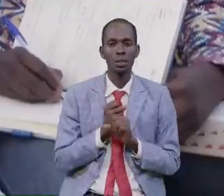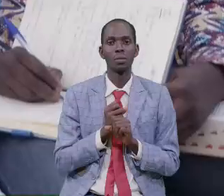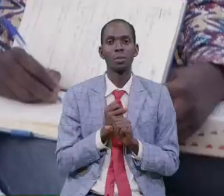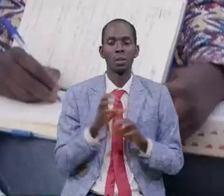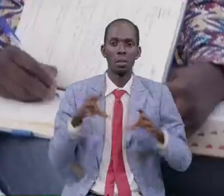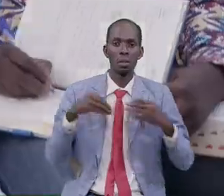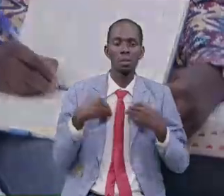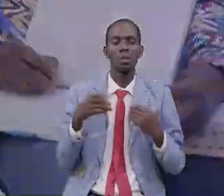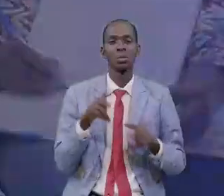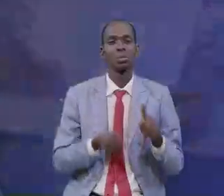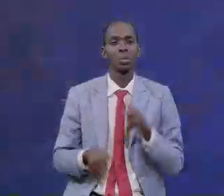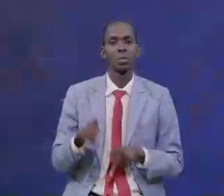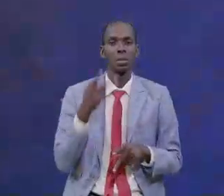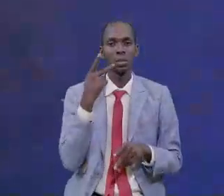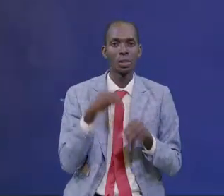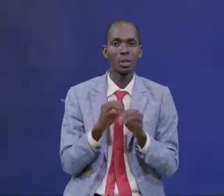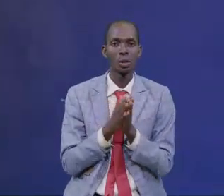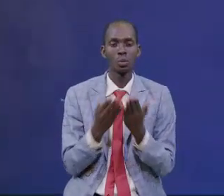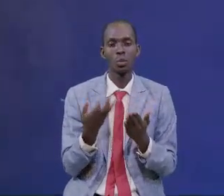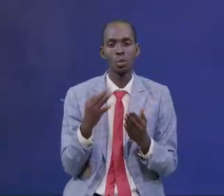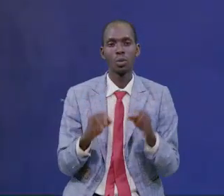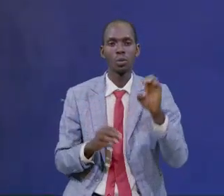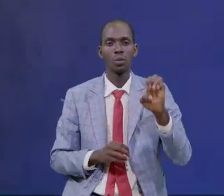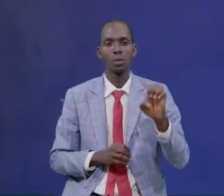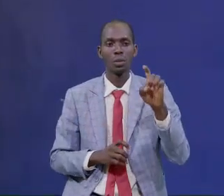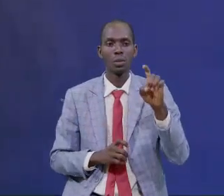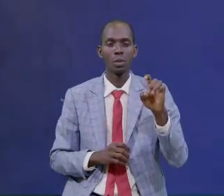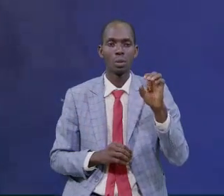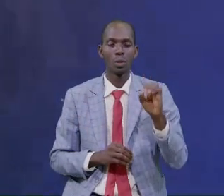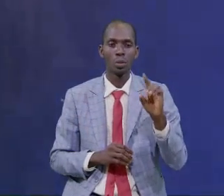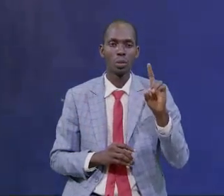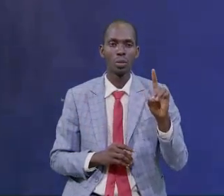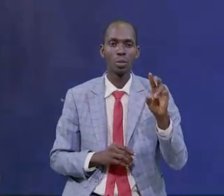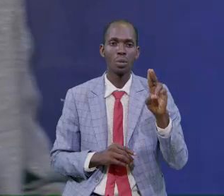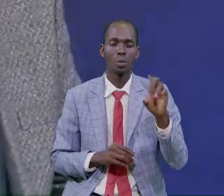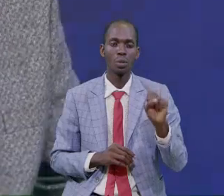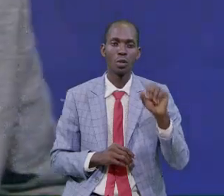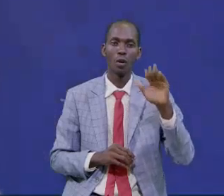In Exodus chapter 15, verse 26.